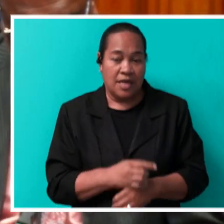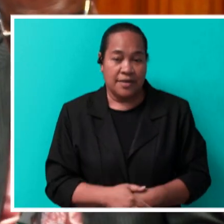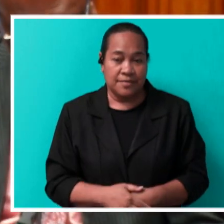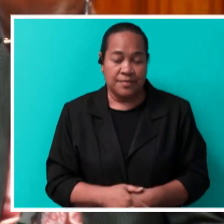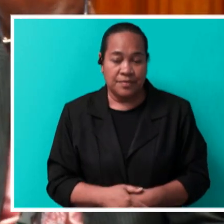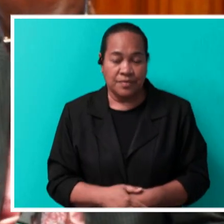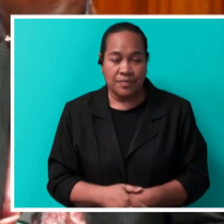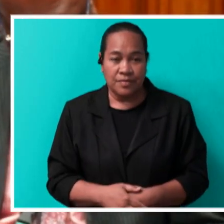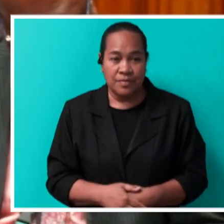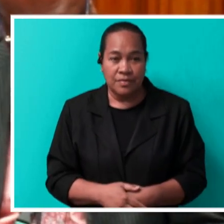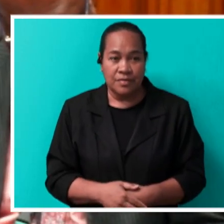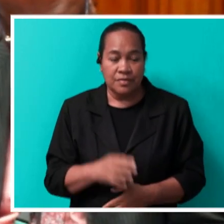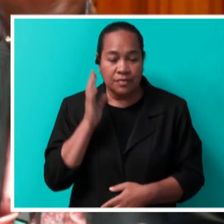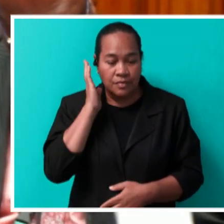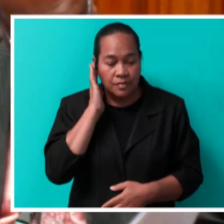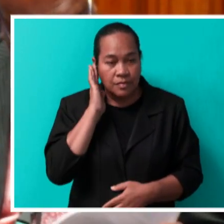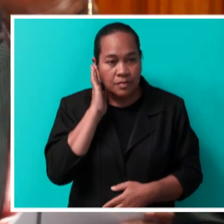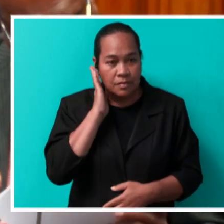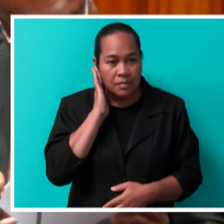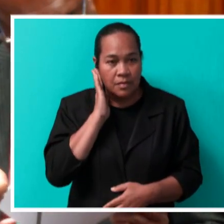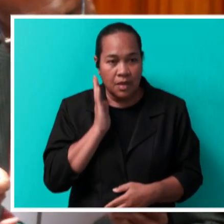Additionally, the Fiji Roads Authority